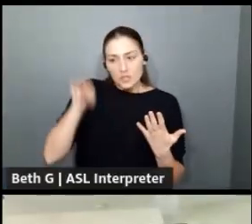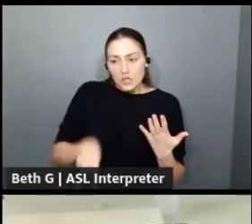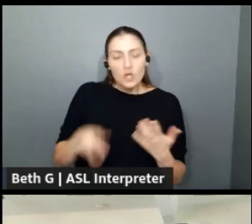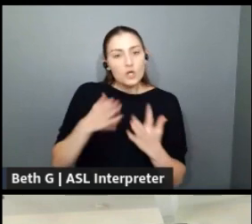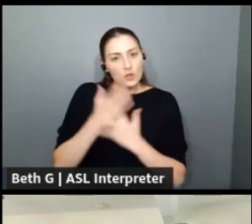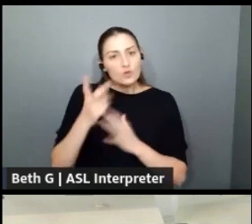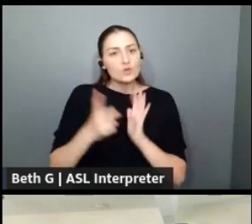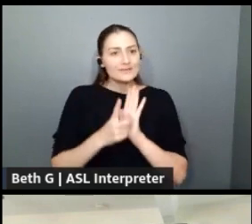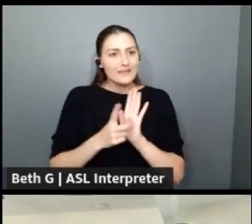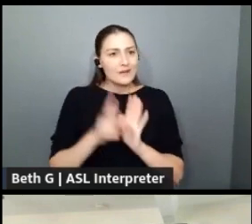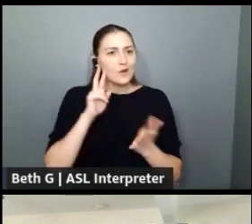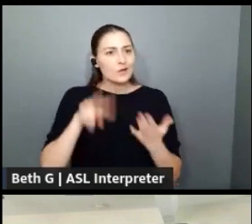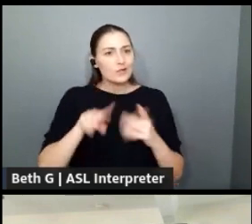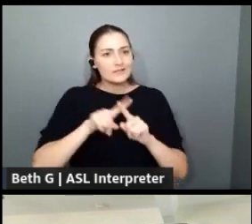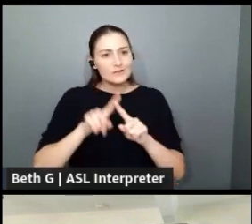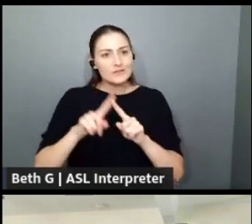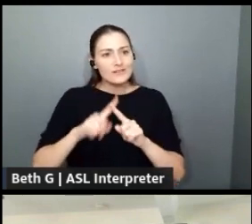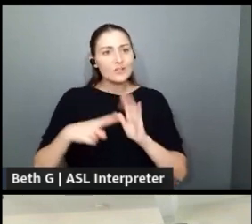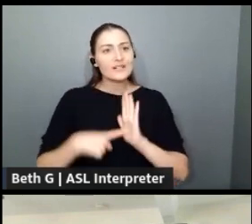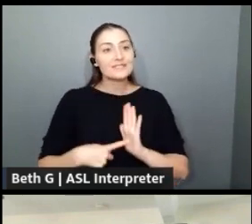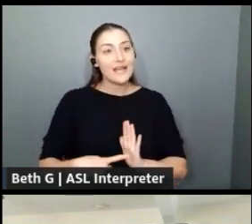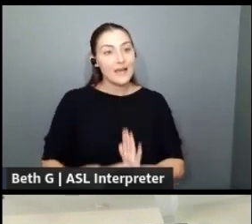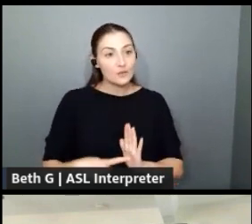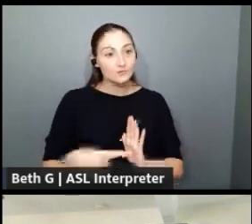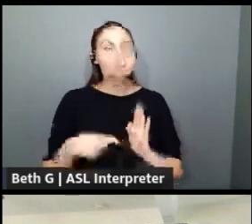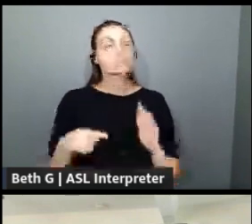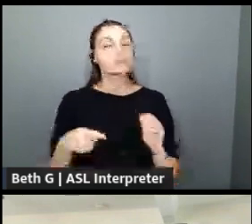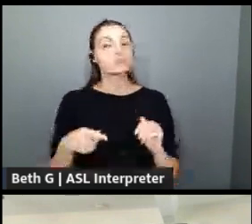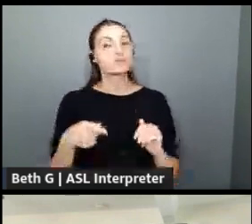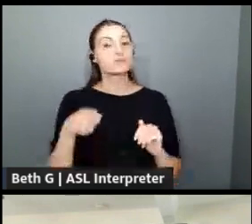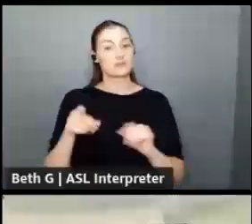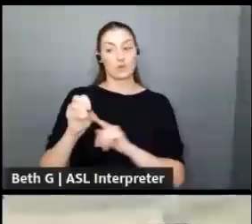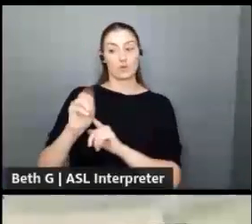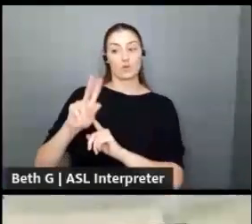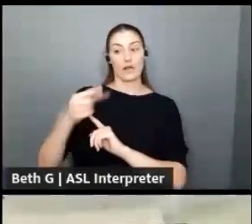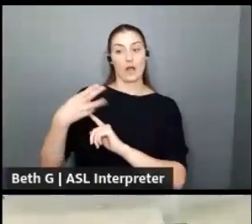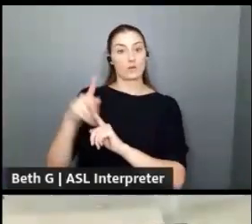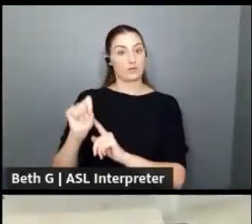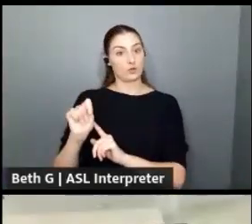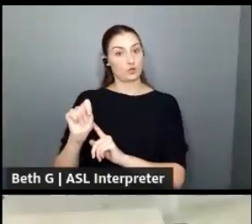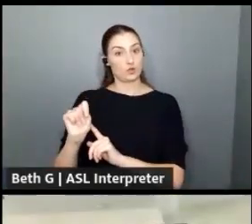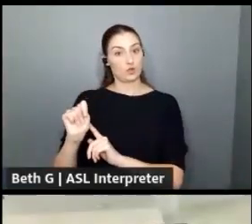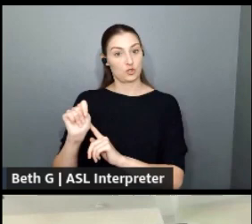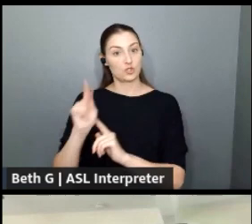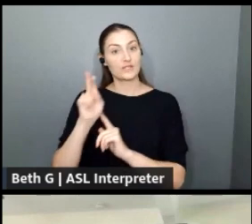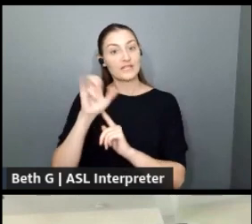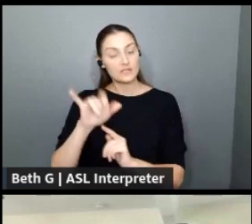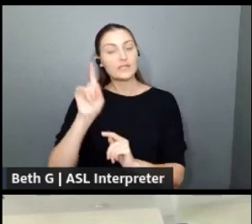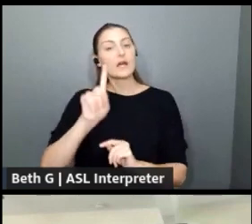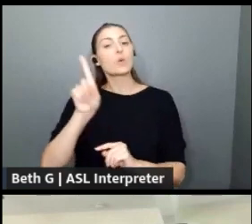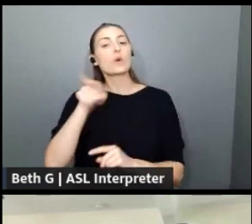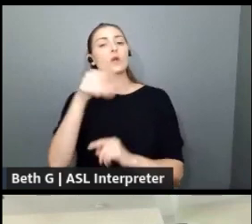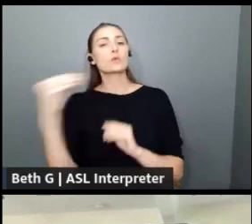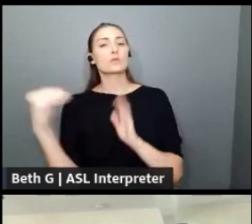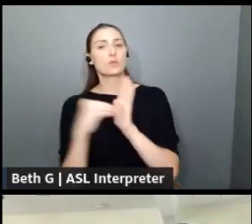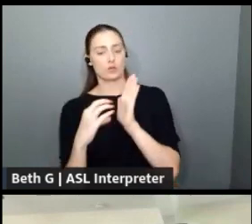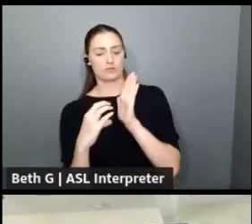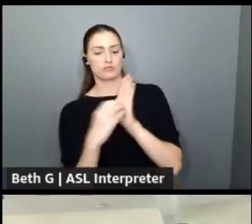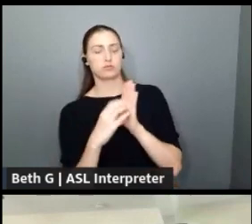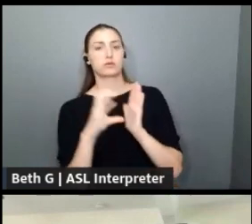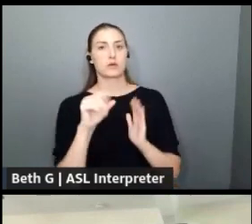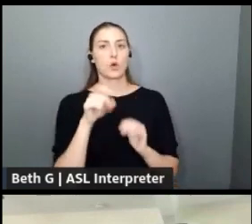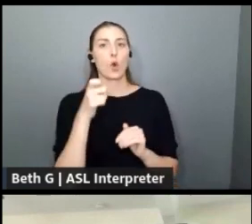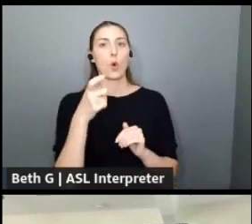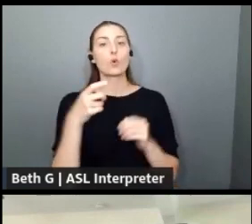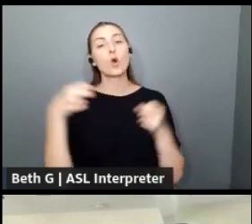at examples, is the output key. The output key is where you would put like the chunk of code that you want to replicate. It'll make sense when we look at the demo.